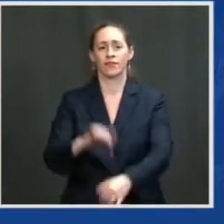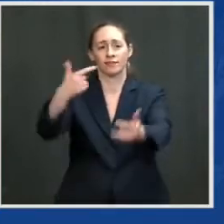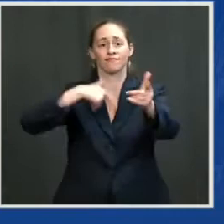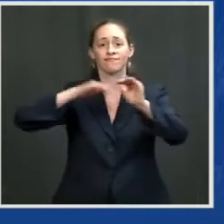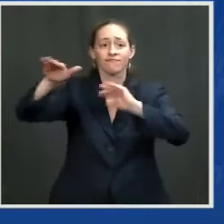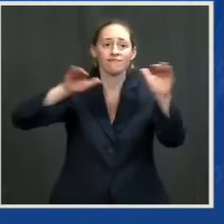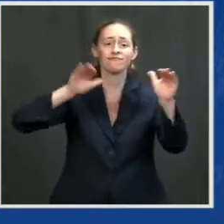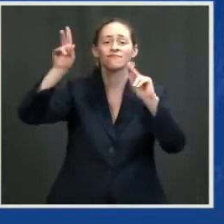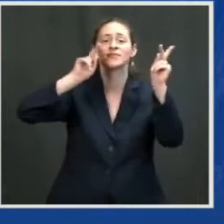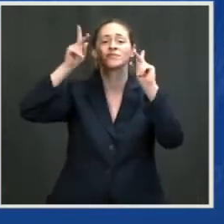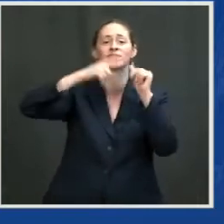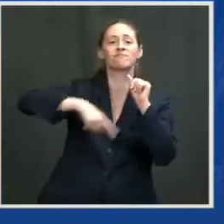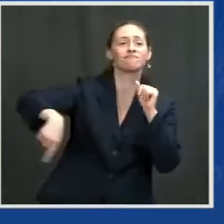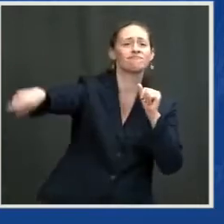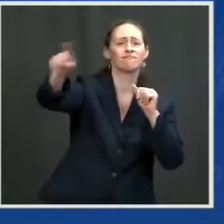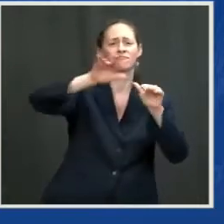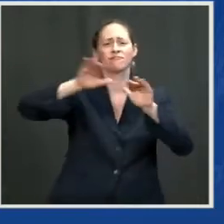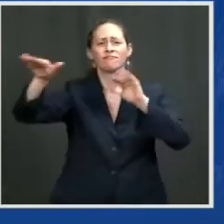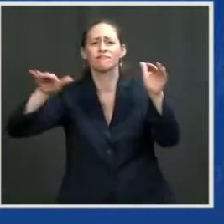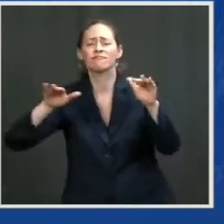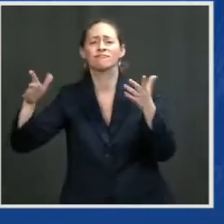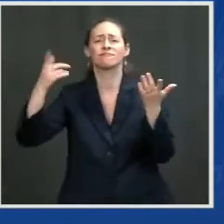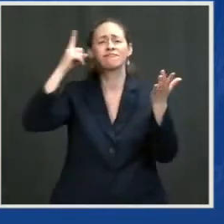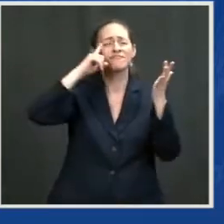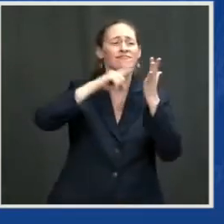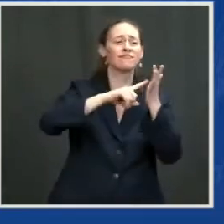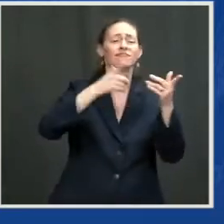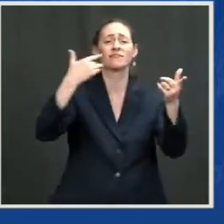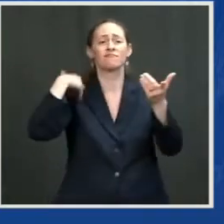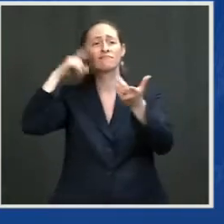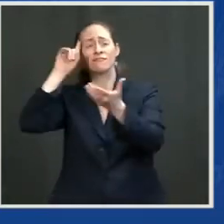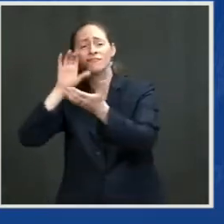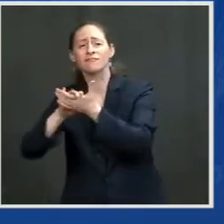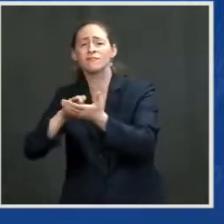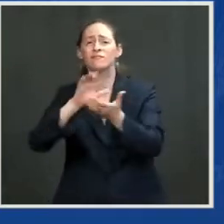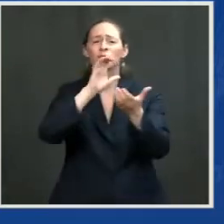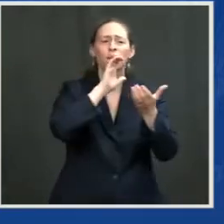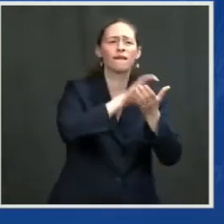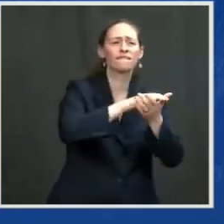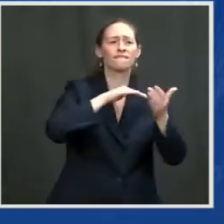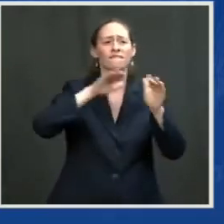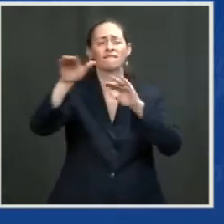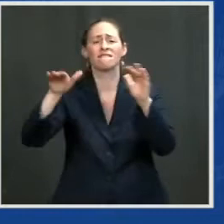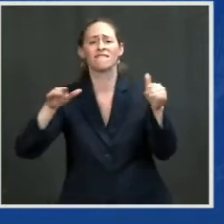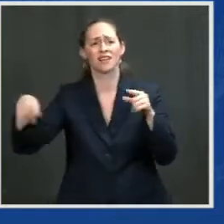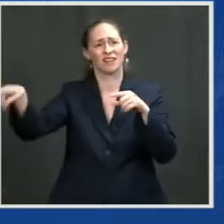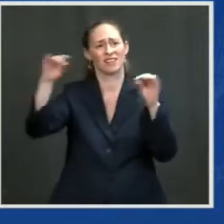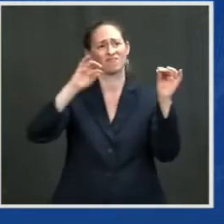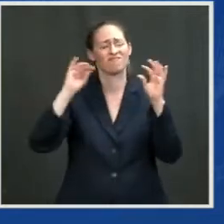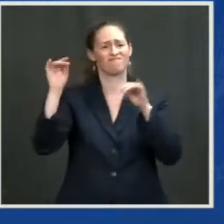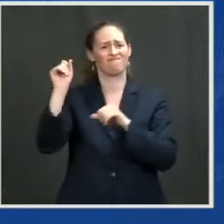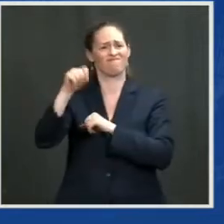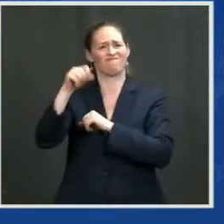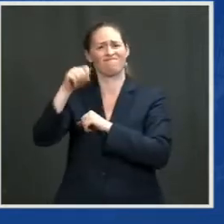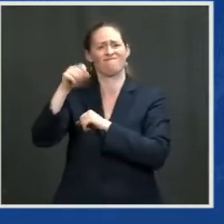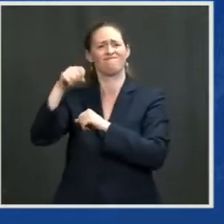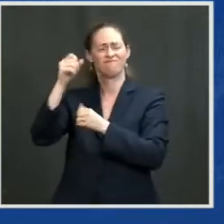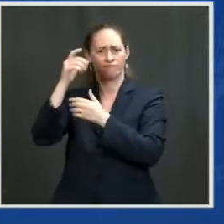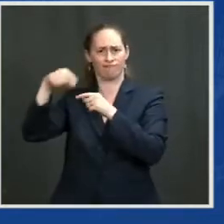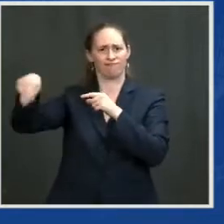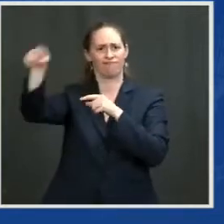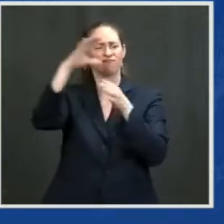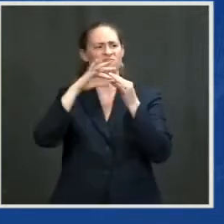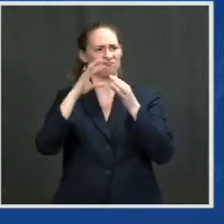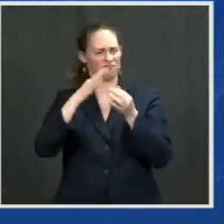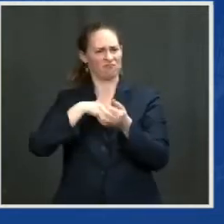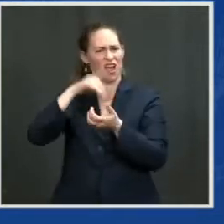You got a husband, a wife calling saying she has post-traumatic stress and I need to get her in there right